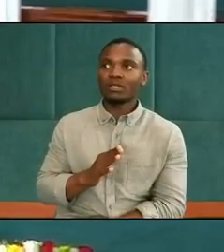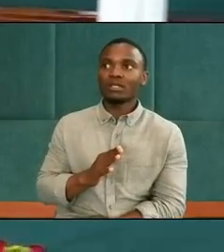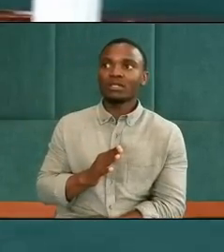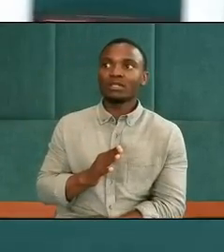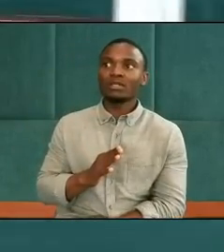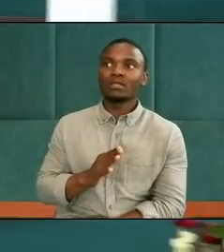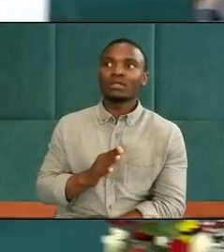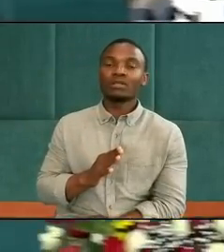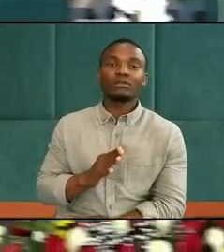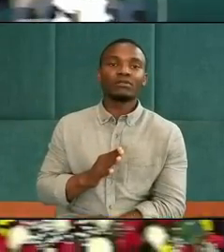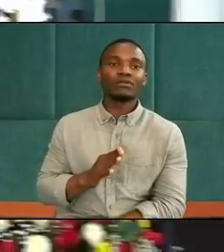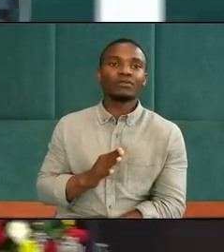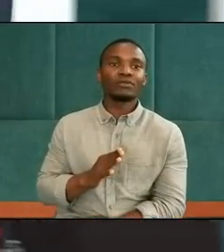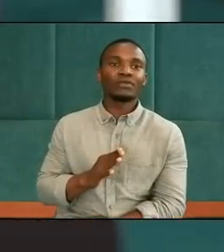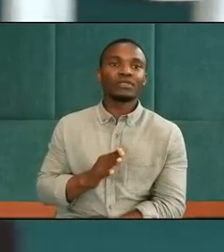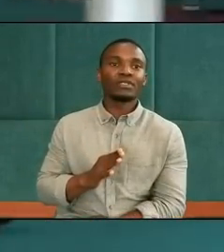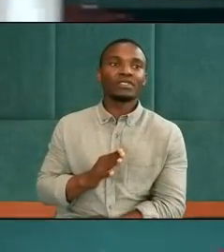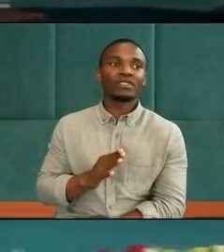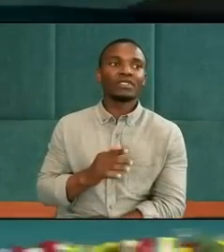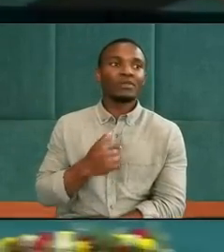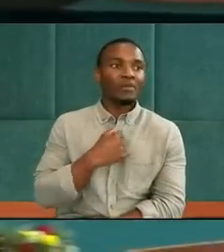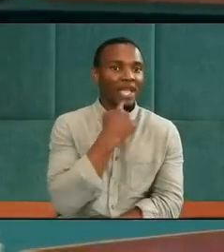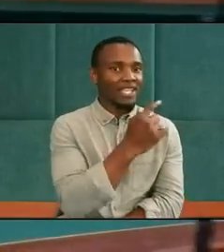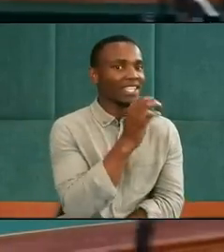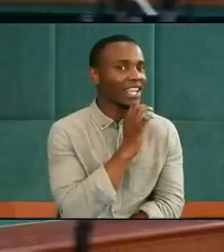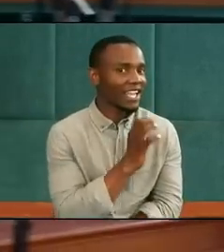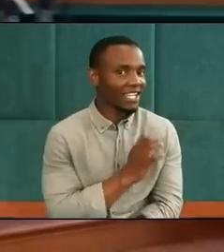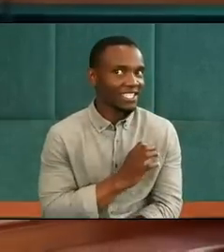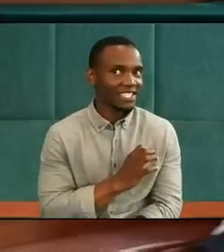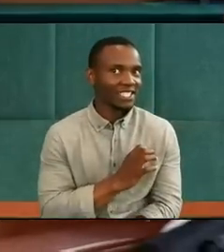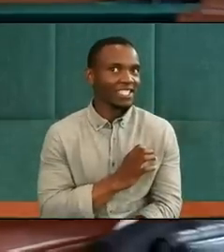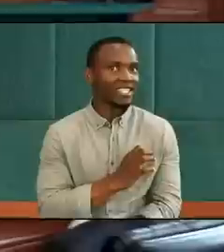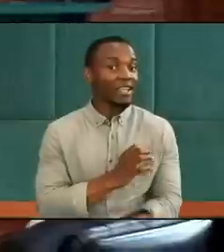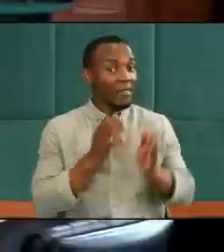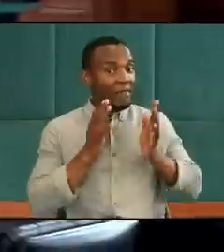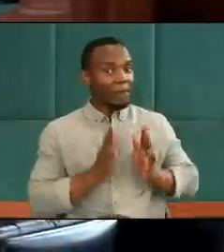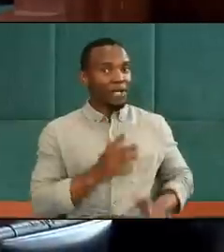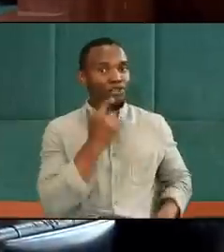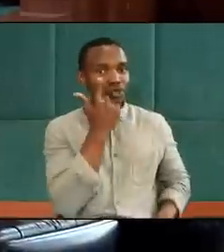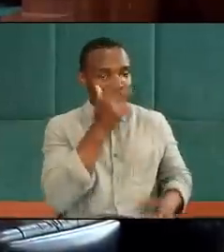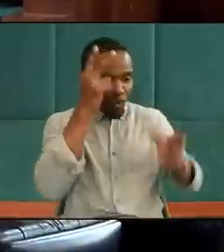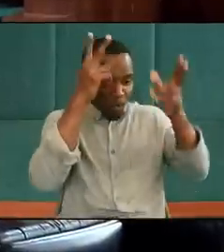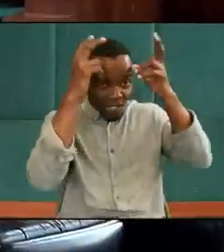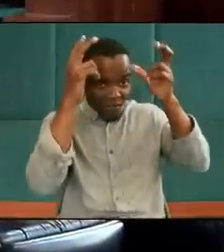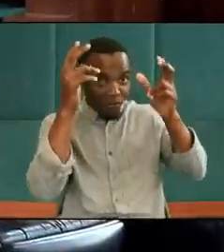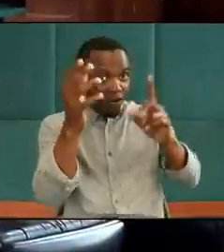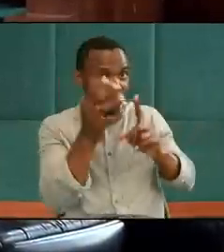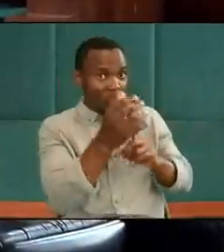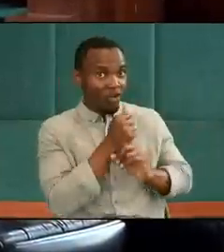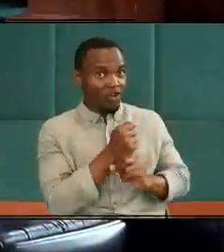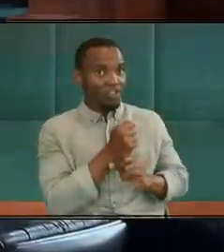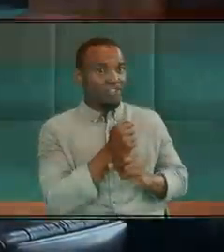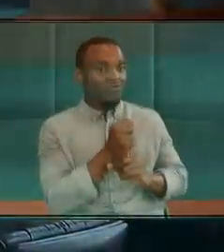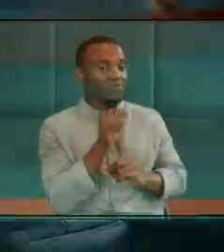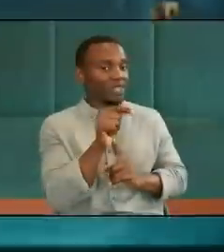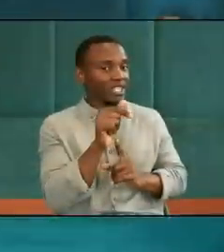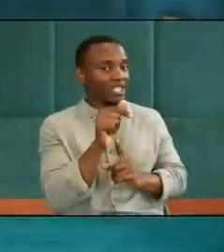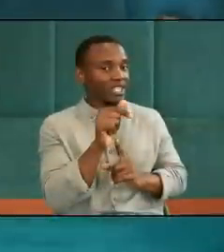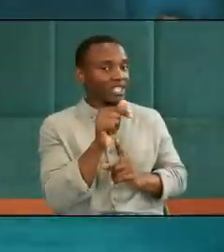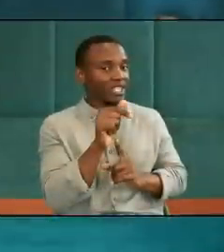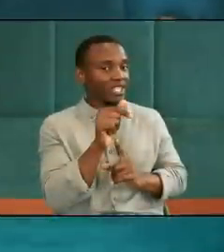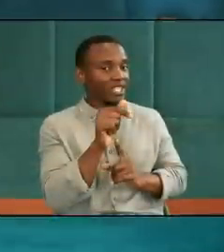you still don't get it. Let me talk to the elders over here. The one that Satan got is not the